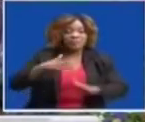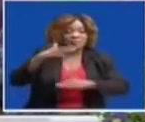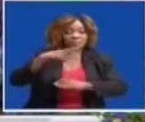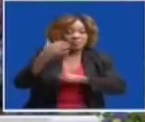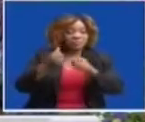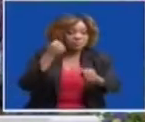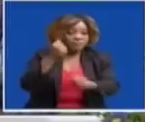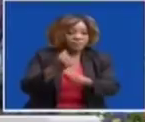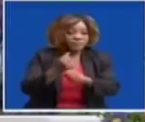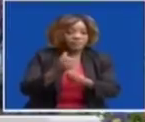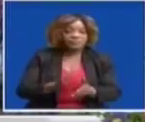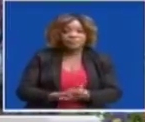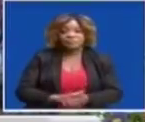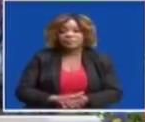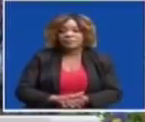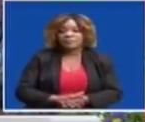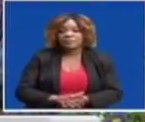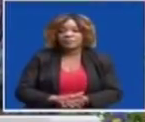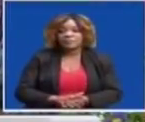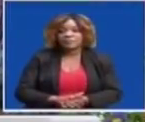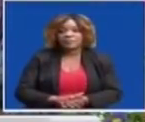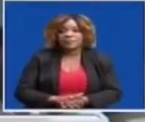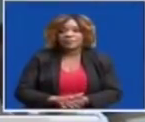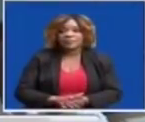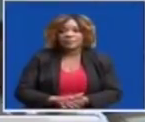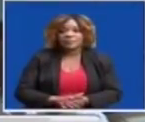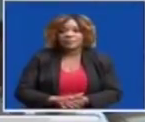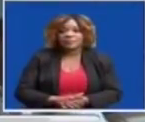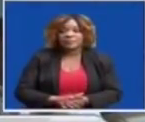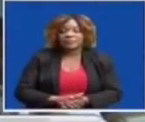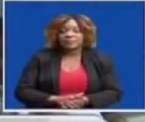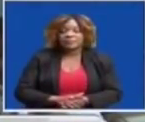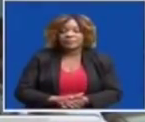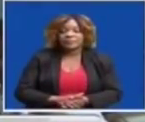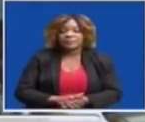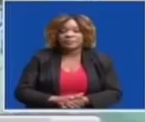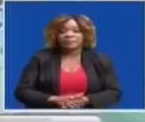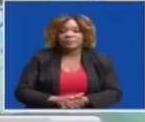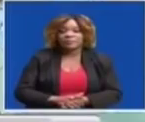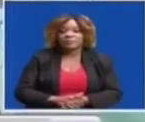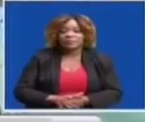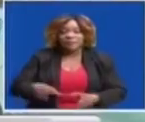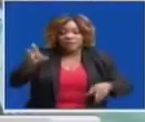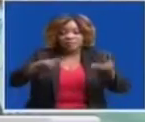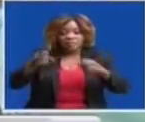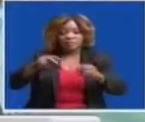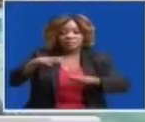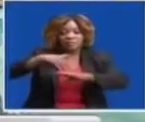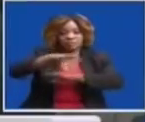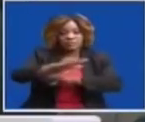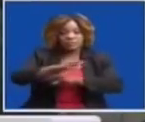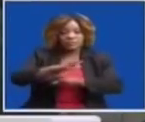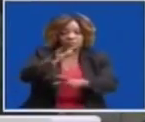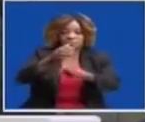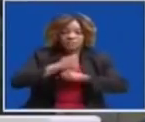And so we have been sending our people to come and get training